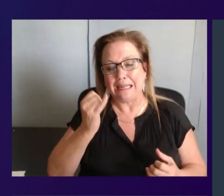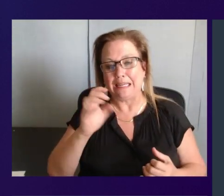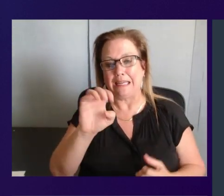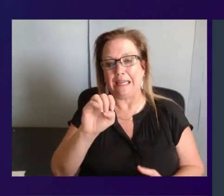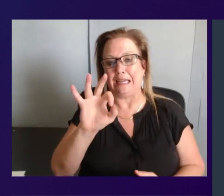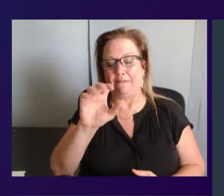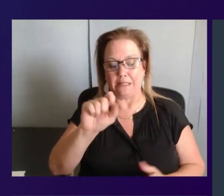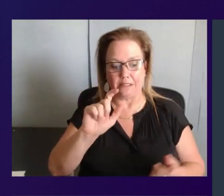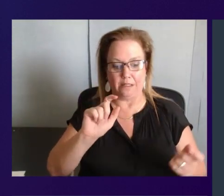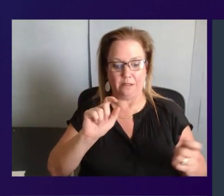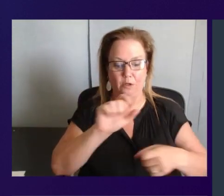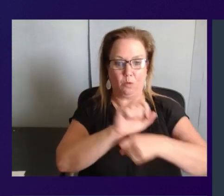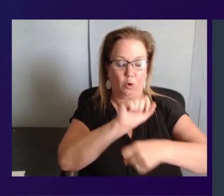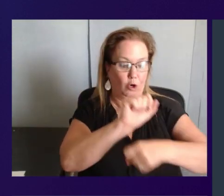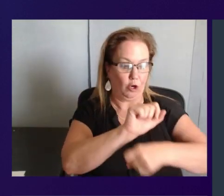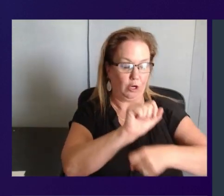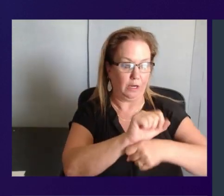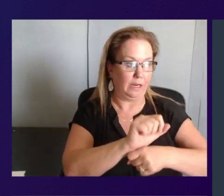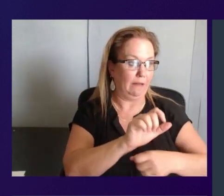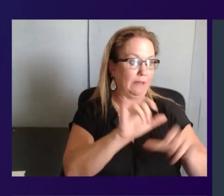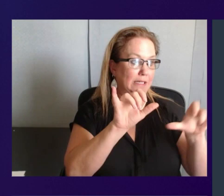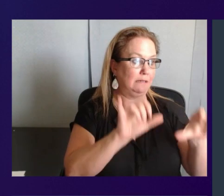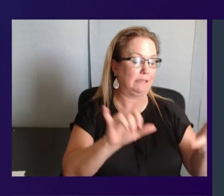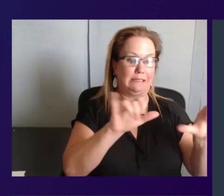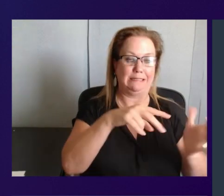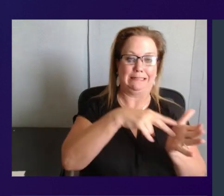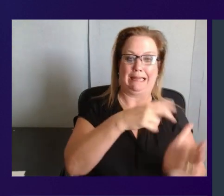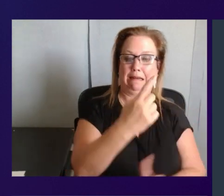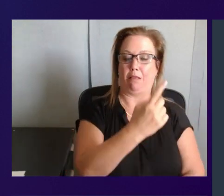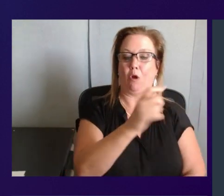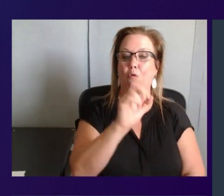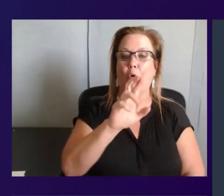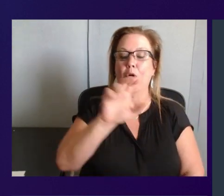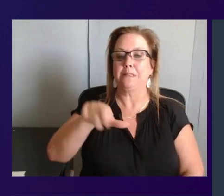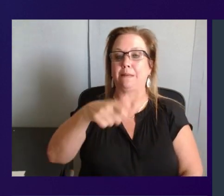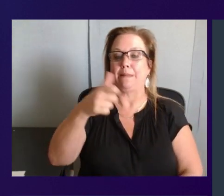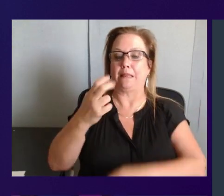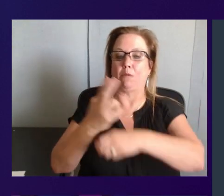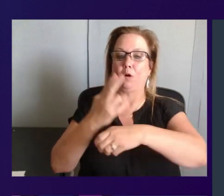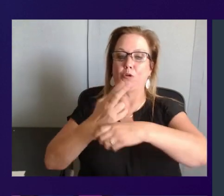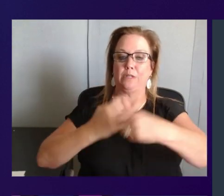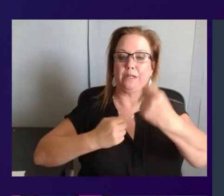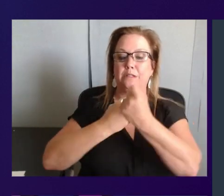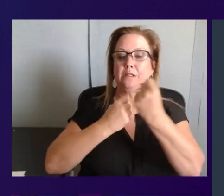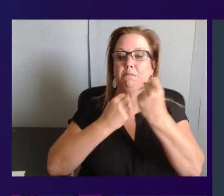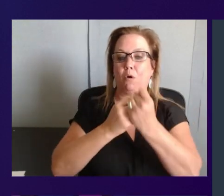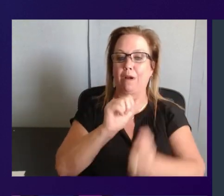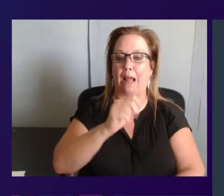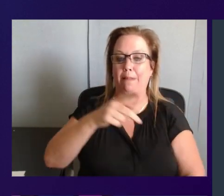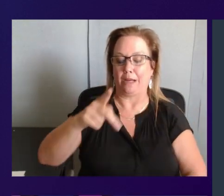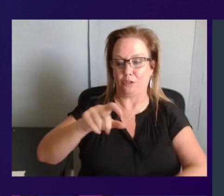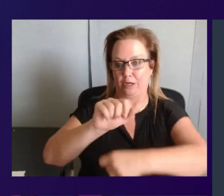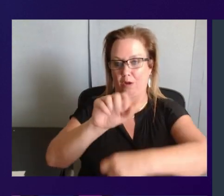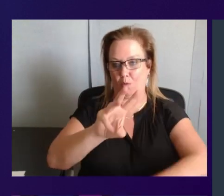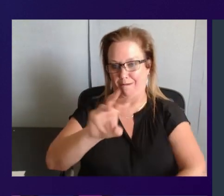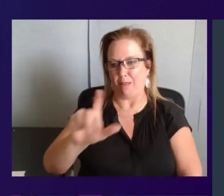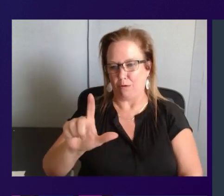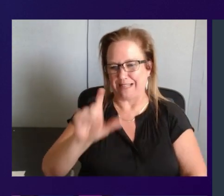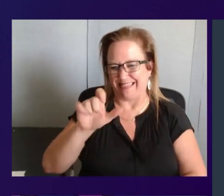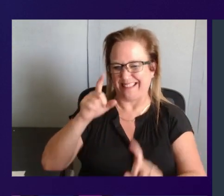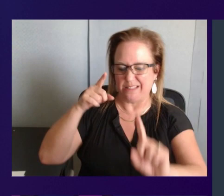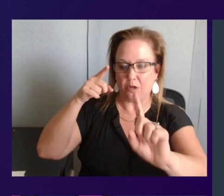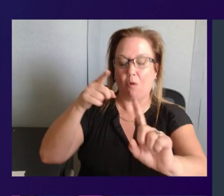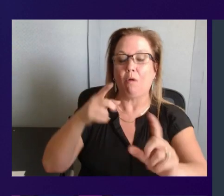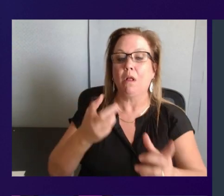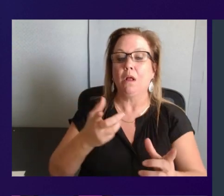to just work, whether it's as a standalone file system or as something that we're using to support applications and workloads. That's the goal. Let's